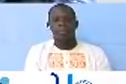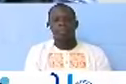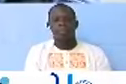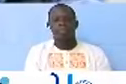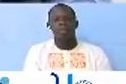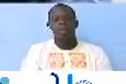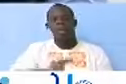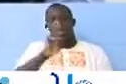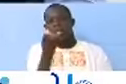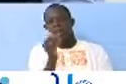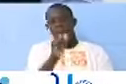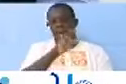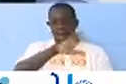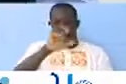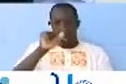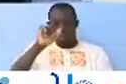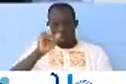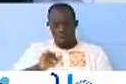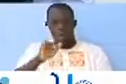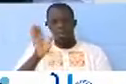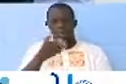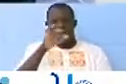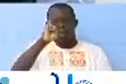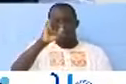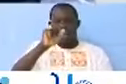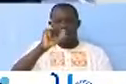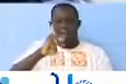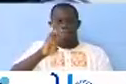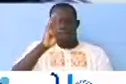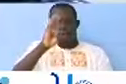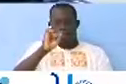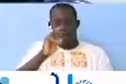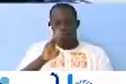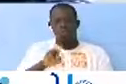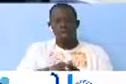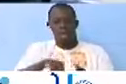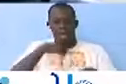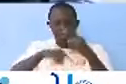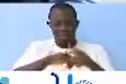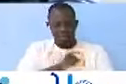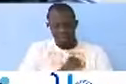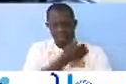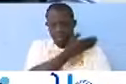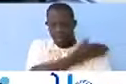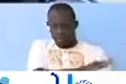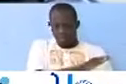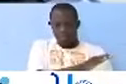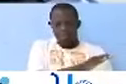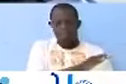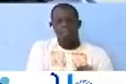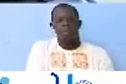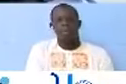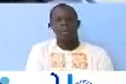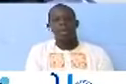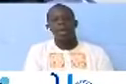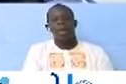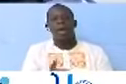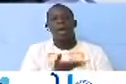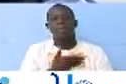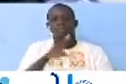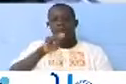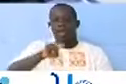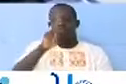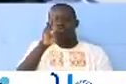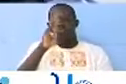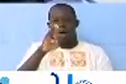Harisambu. Harisambu came. Ofanam Bodaje. After Harisambu left. Numonada. Numo